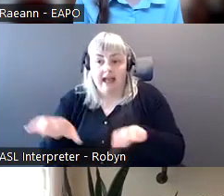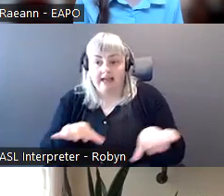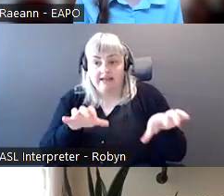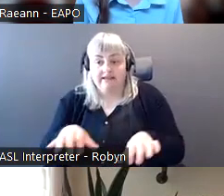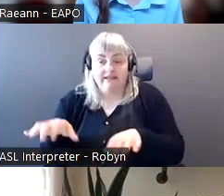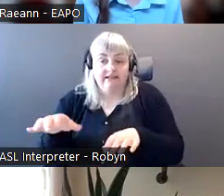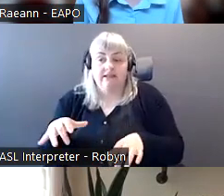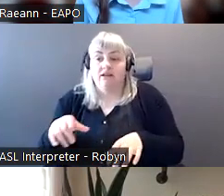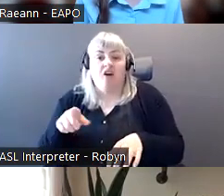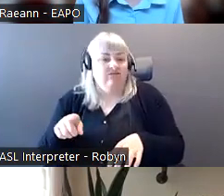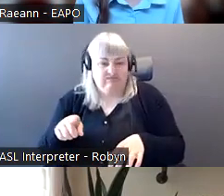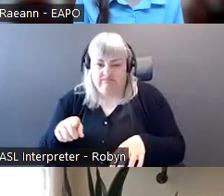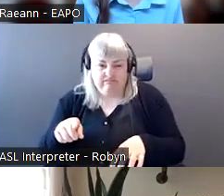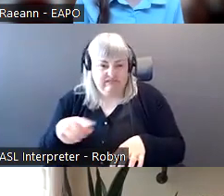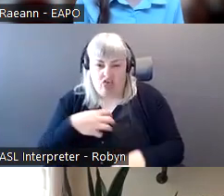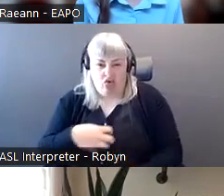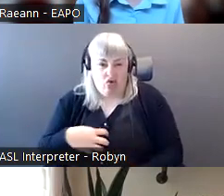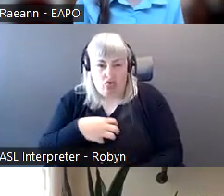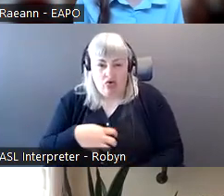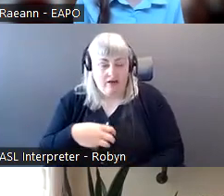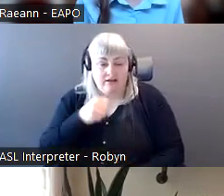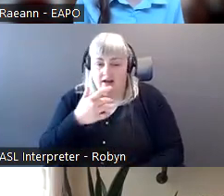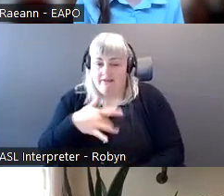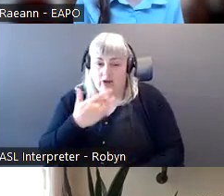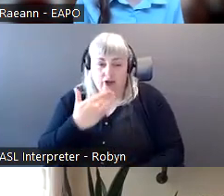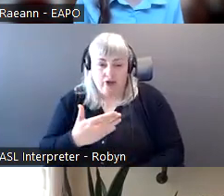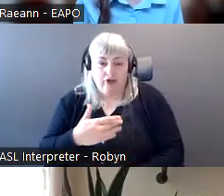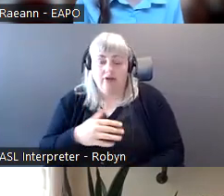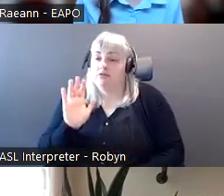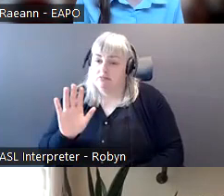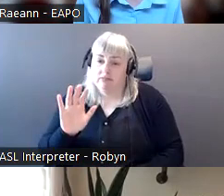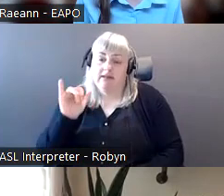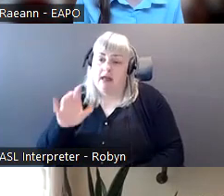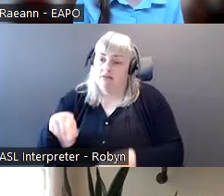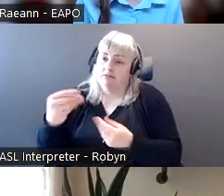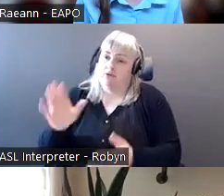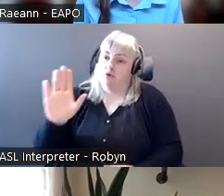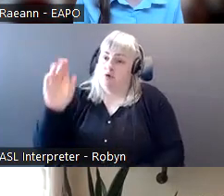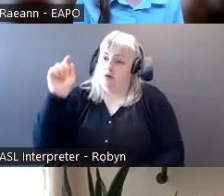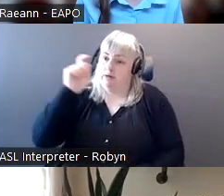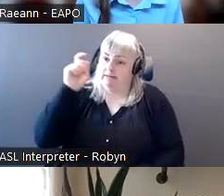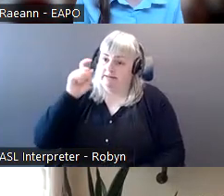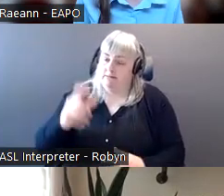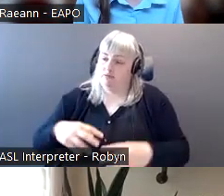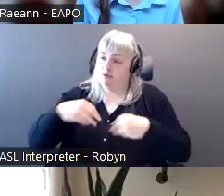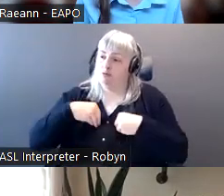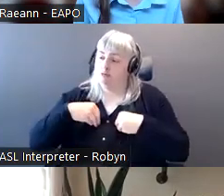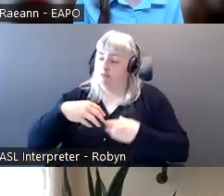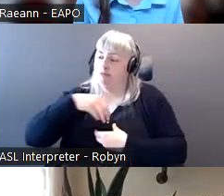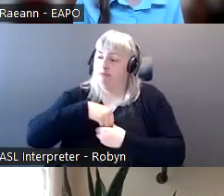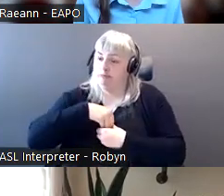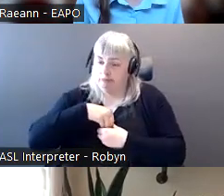good and did not feel relaxing, and that's just wisdom for you. That's wisdom that